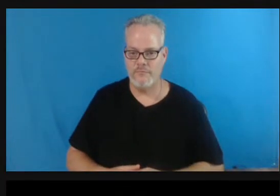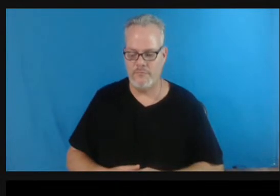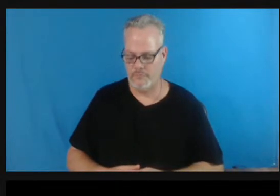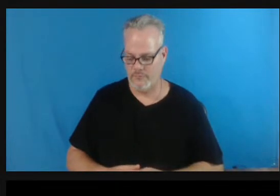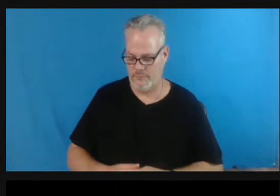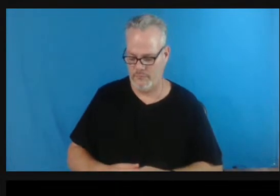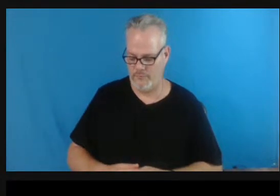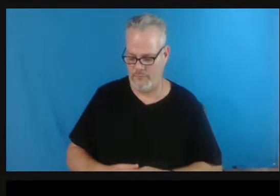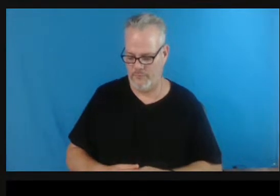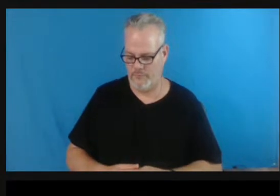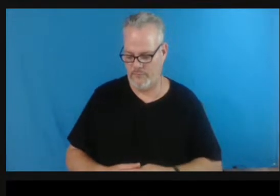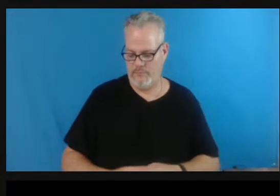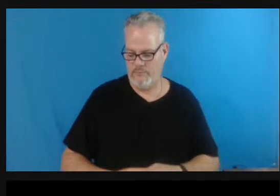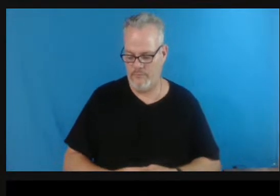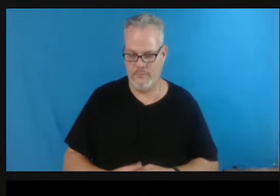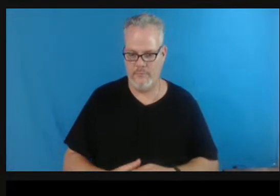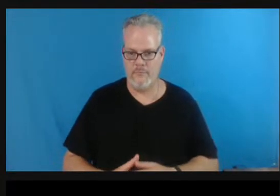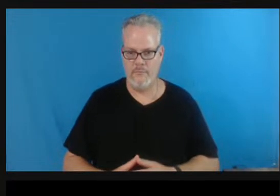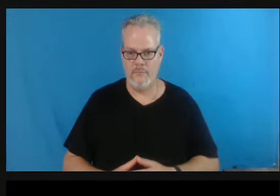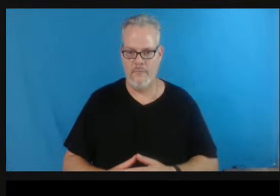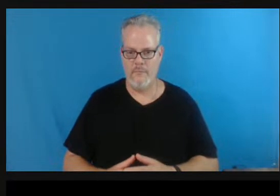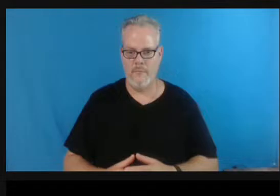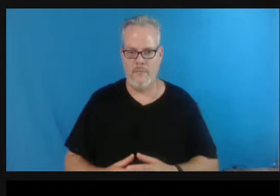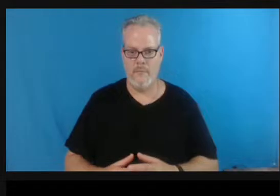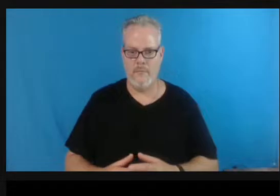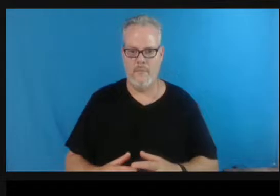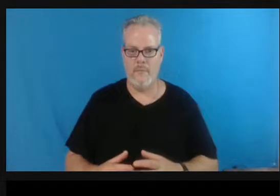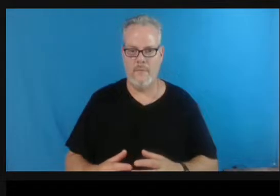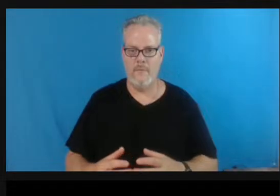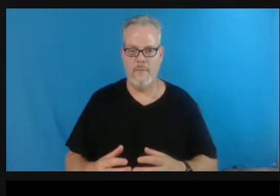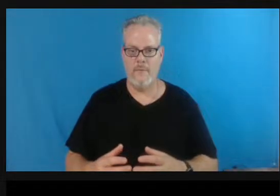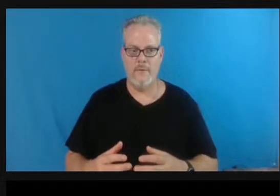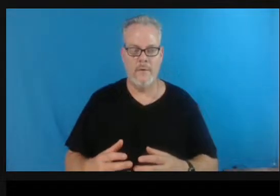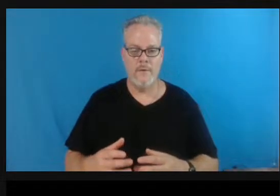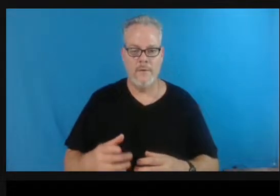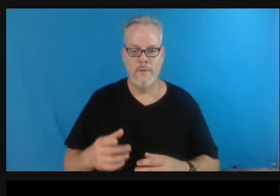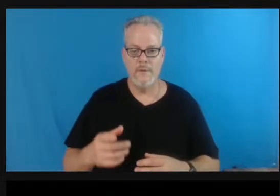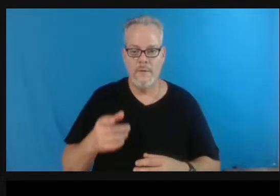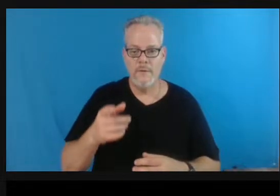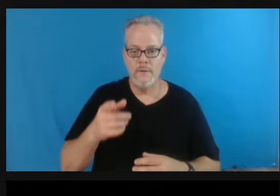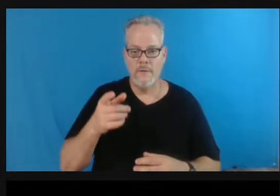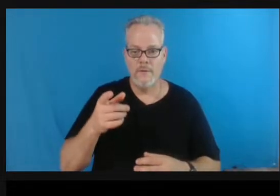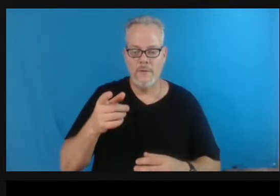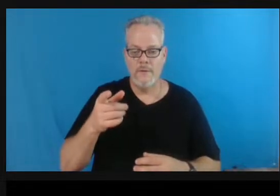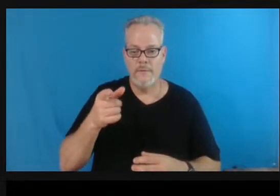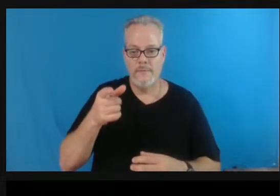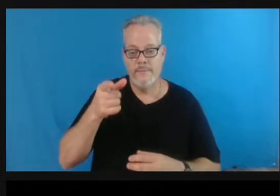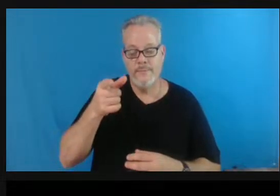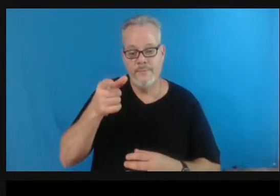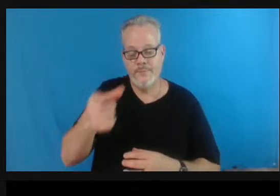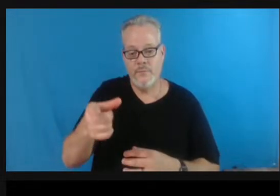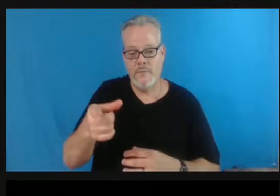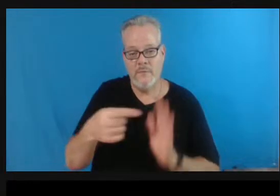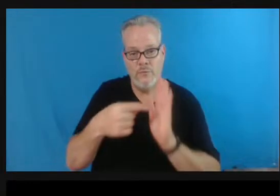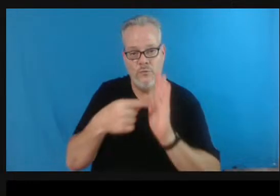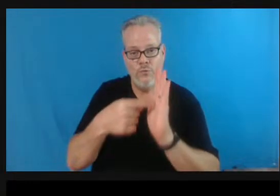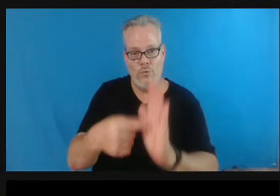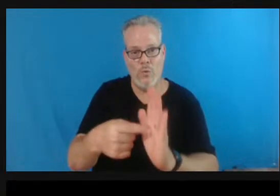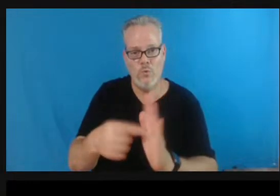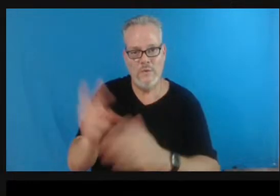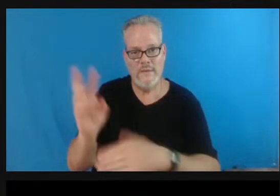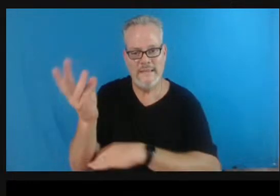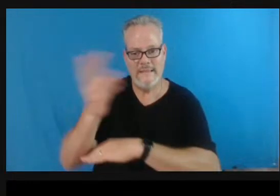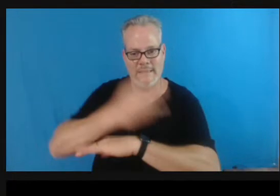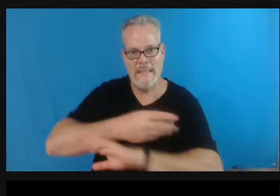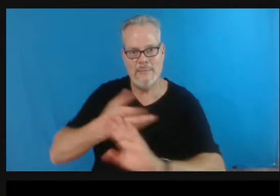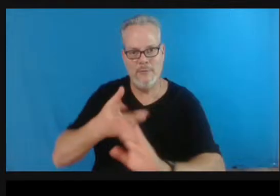image from last week, from the 4th, going back to the previous 6 days from that, shows a similar pattern too. Right? You can see the forest everywhere.